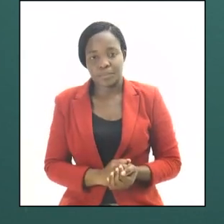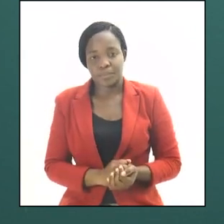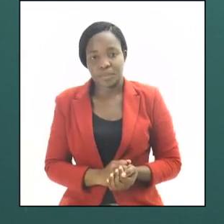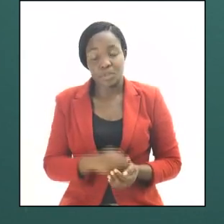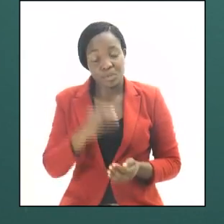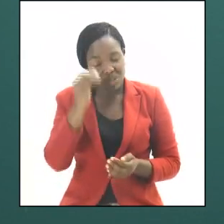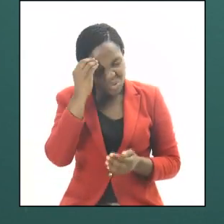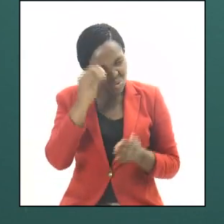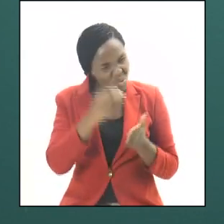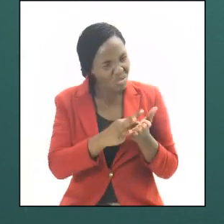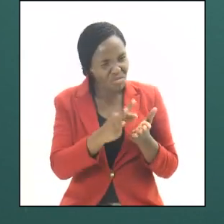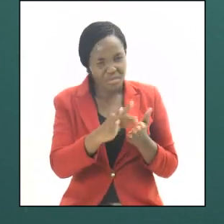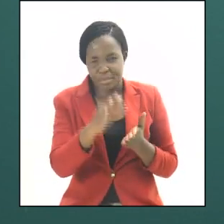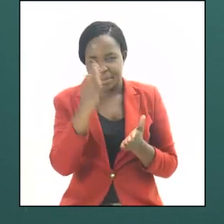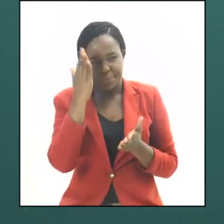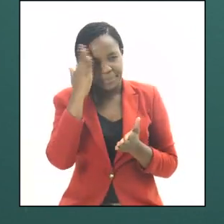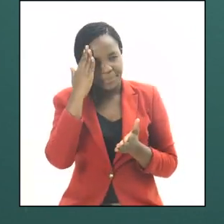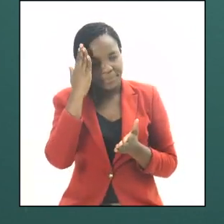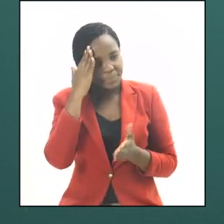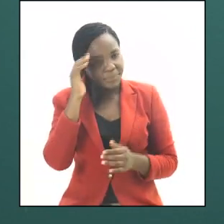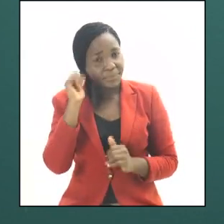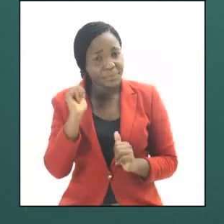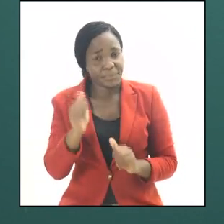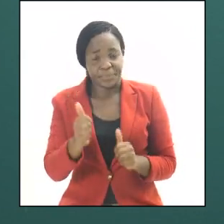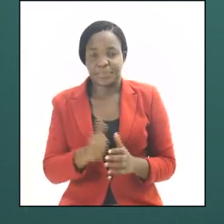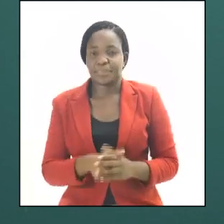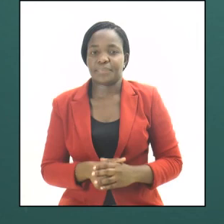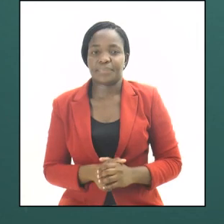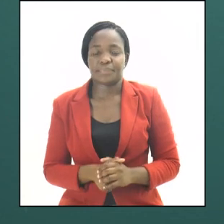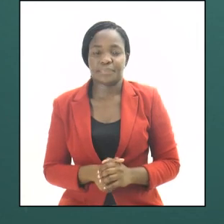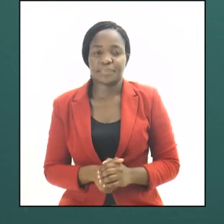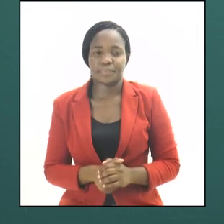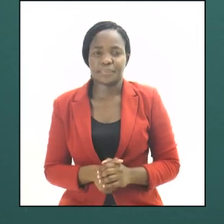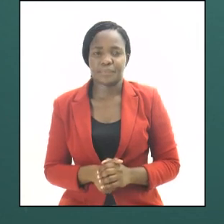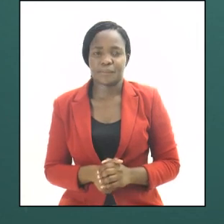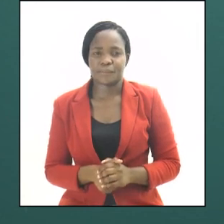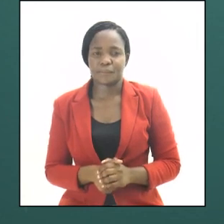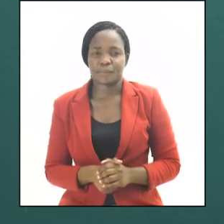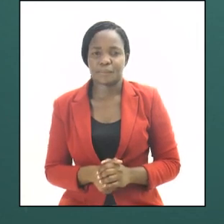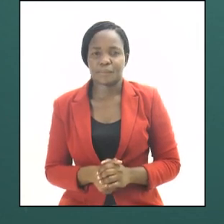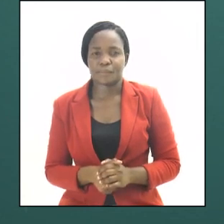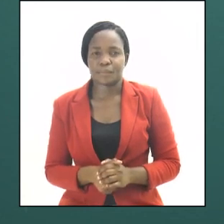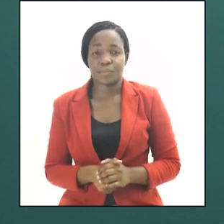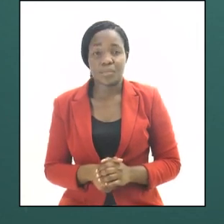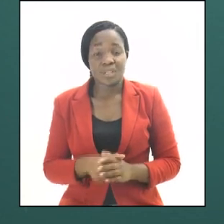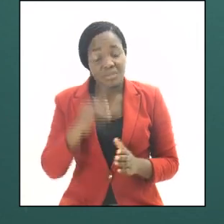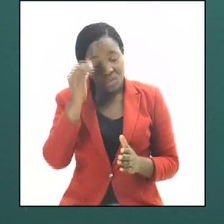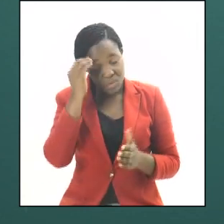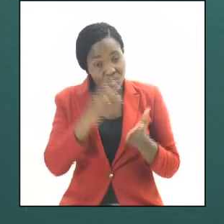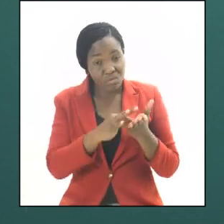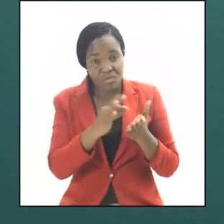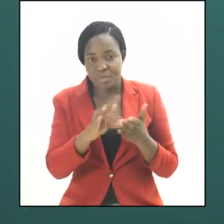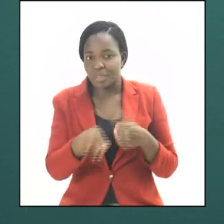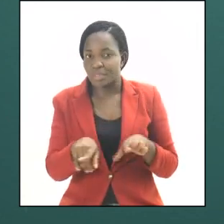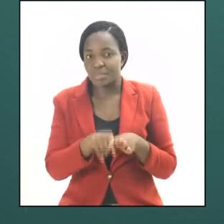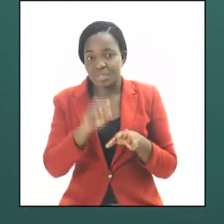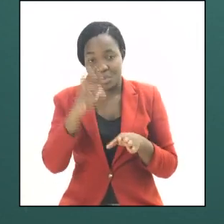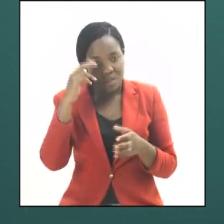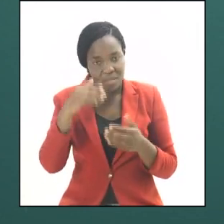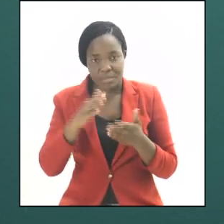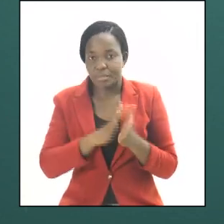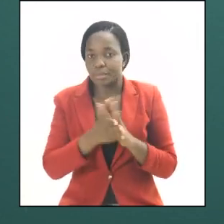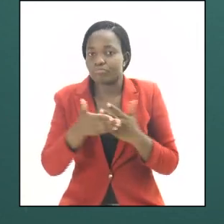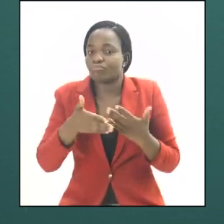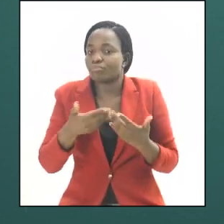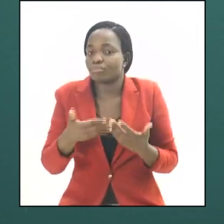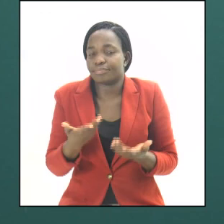area formulae. It is very important to know your formulae, as they will make the exams very easy for